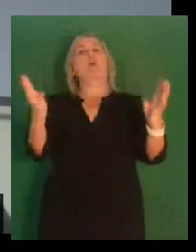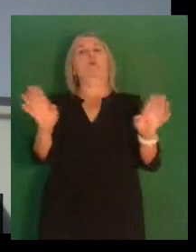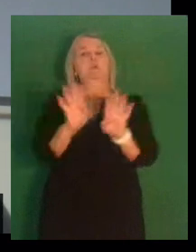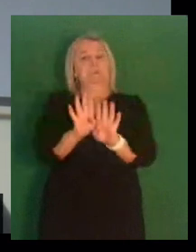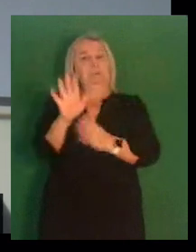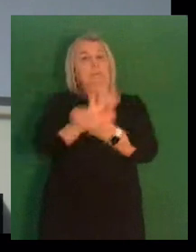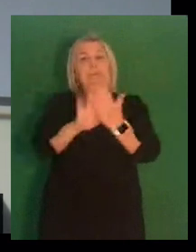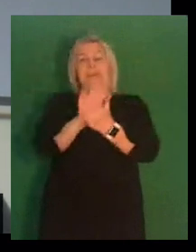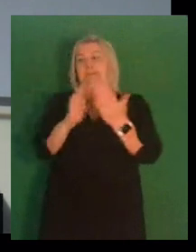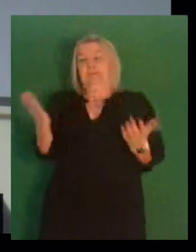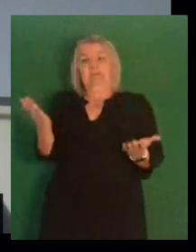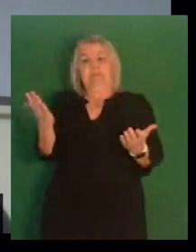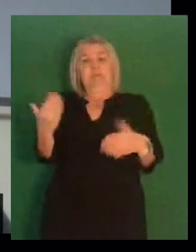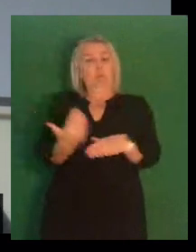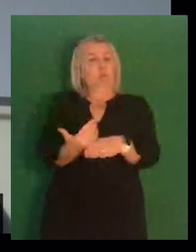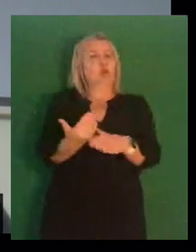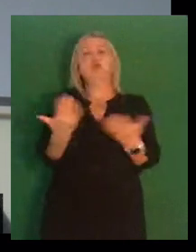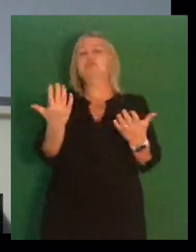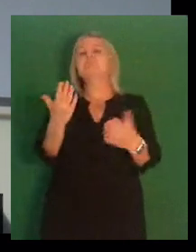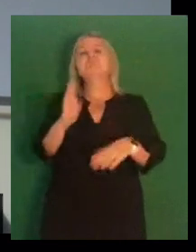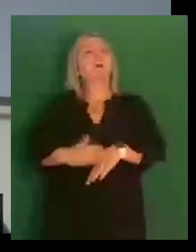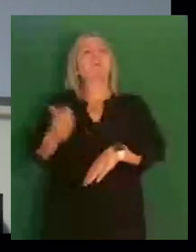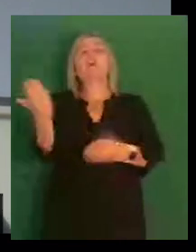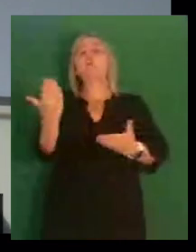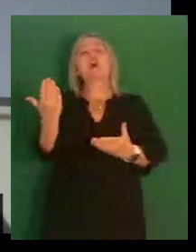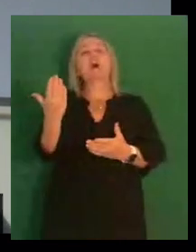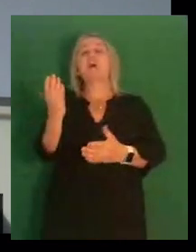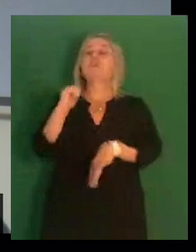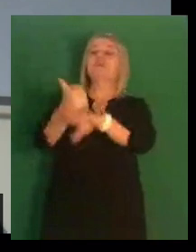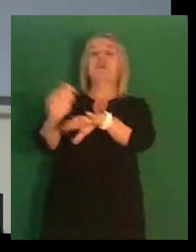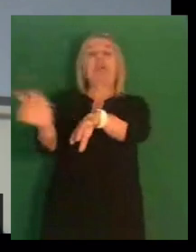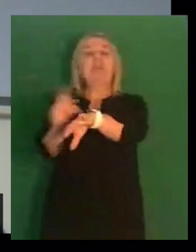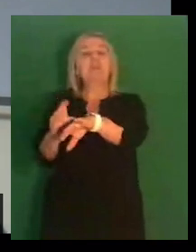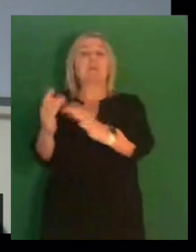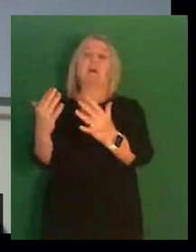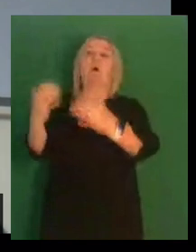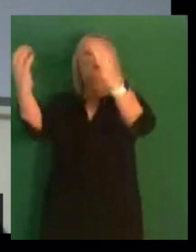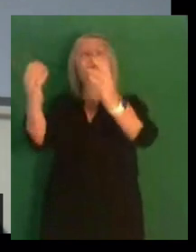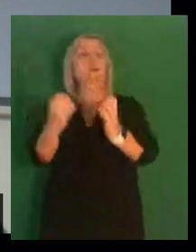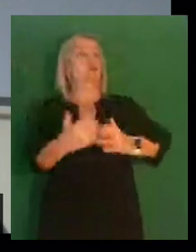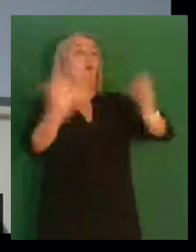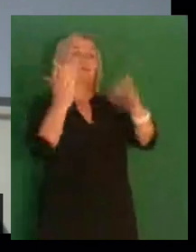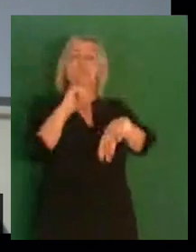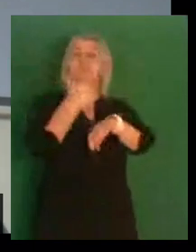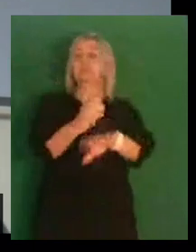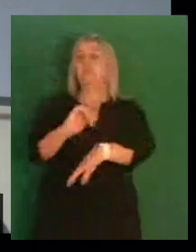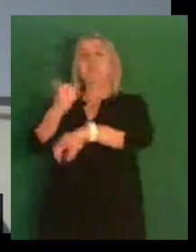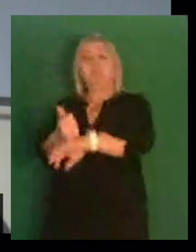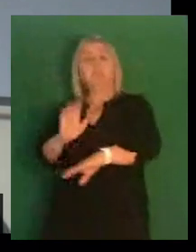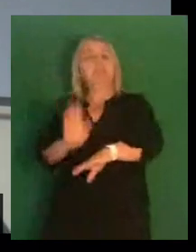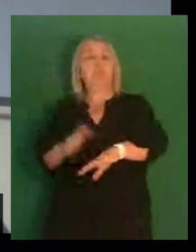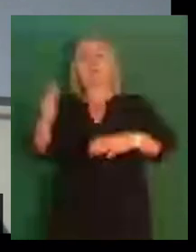work wherever, we make theatre wherever there's an audience to be found, and we work in collaboration with